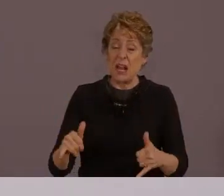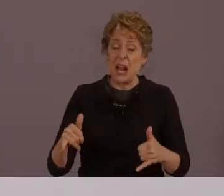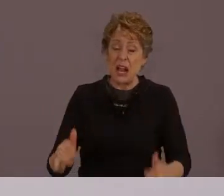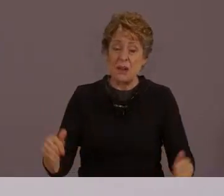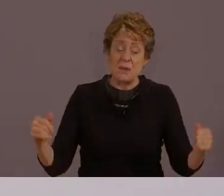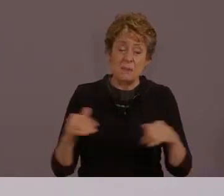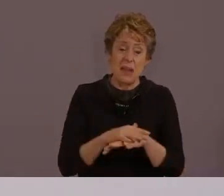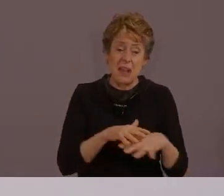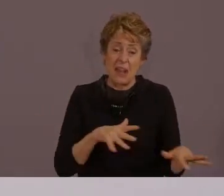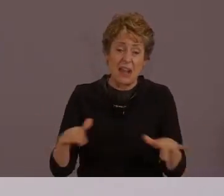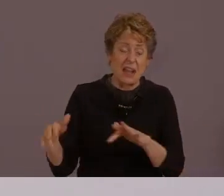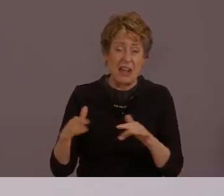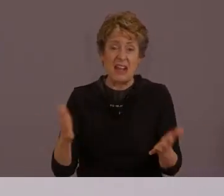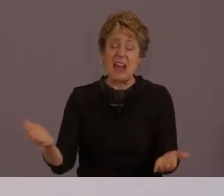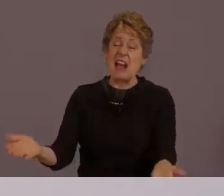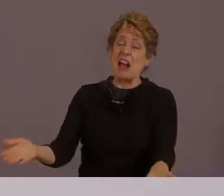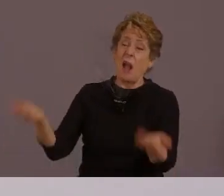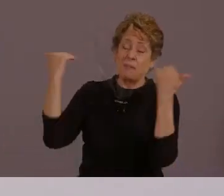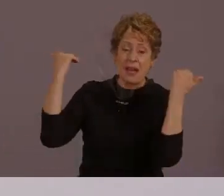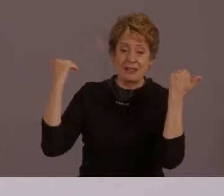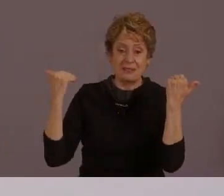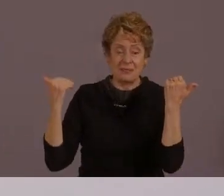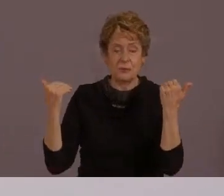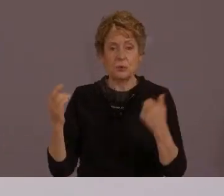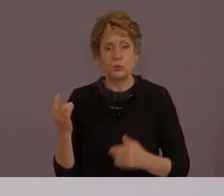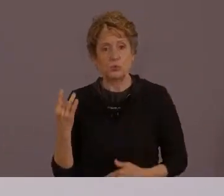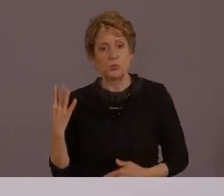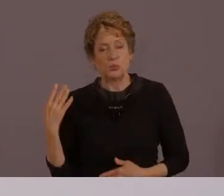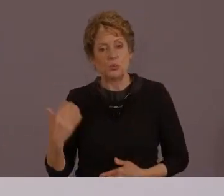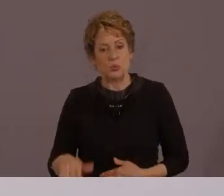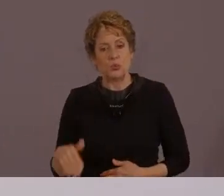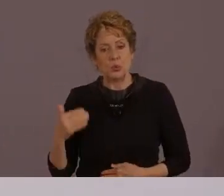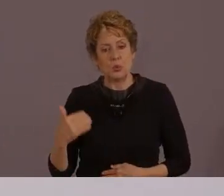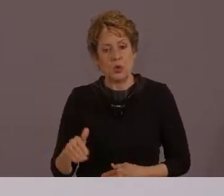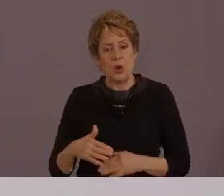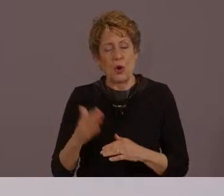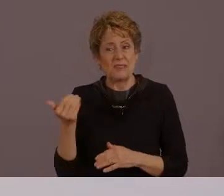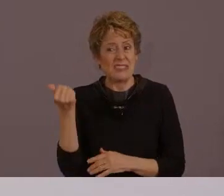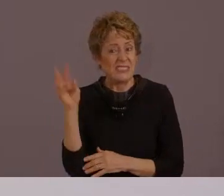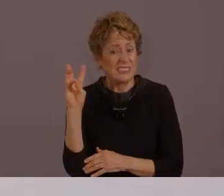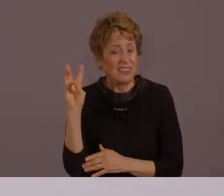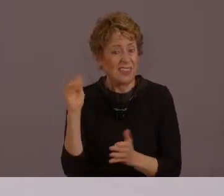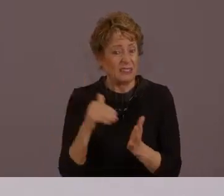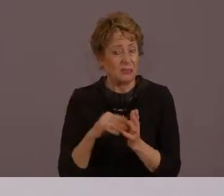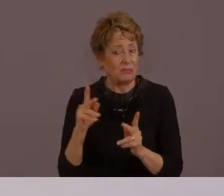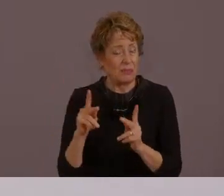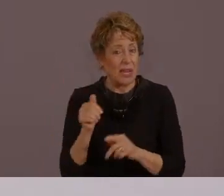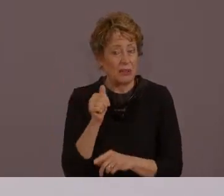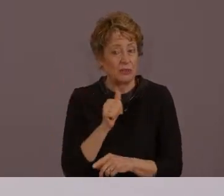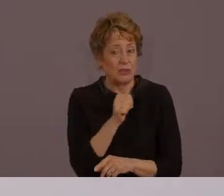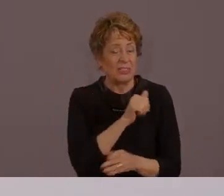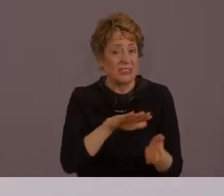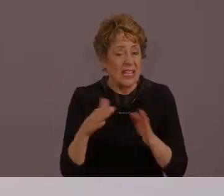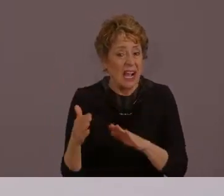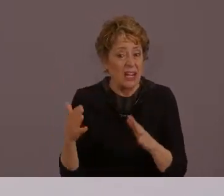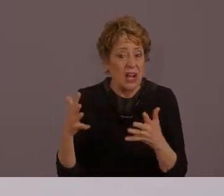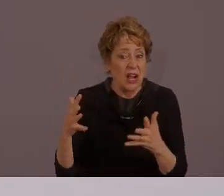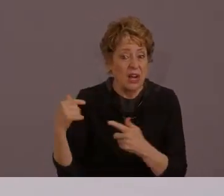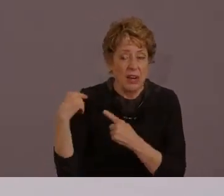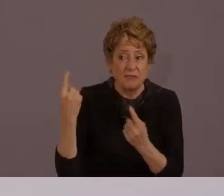complete rager. I mean, personally, more than 16,000 Arizonans have lost their lives to this. And then